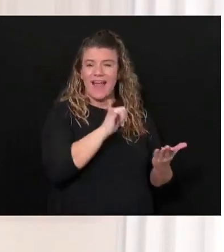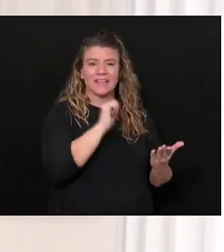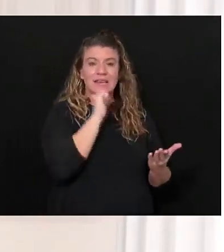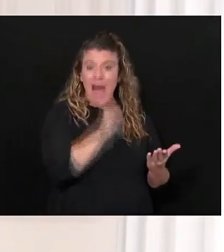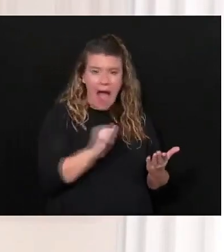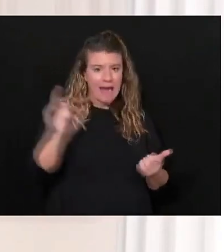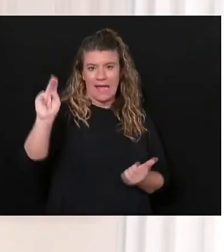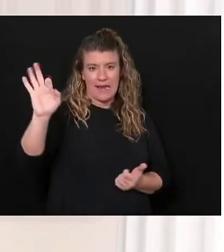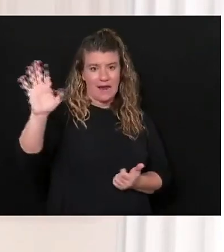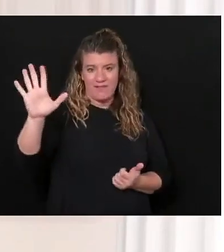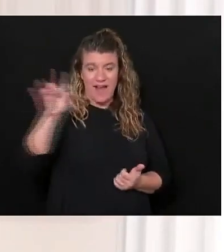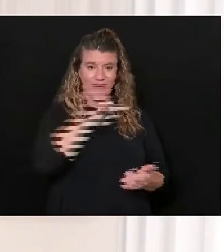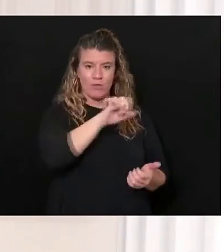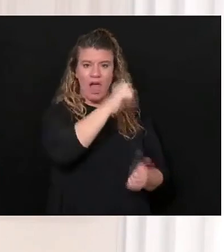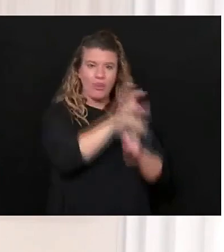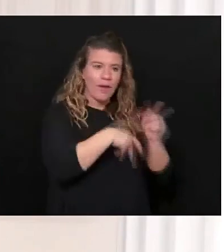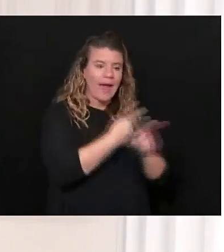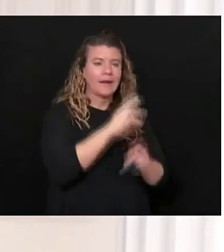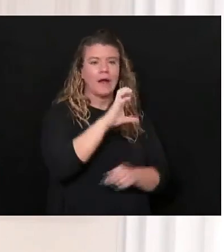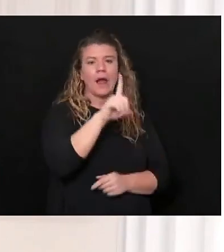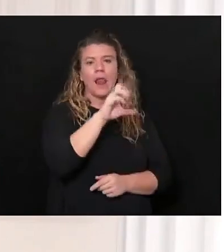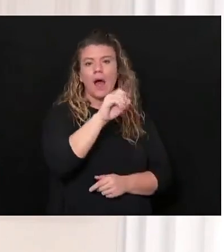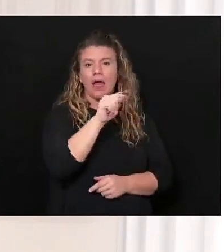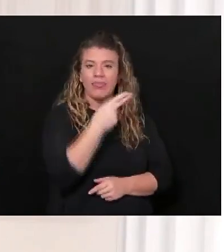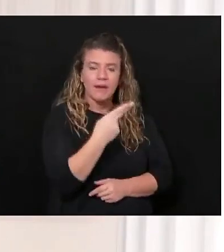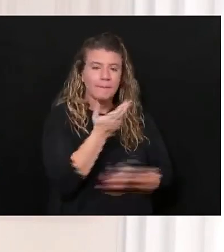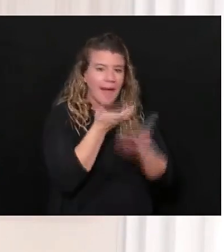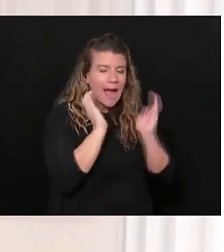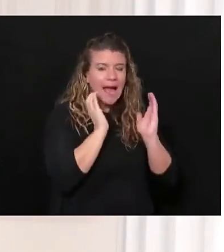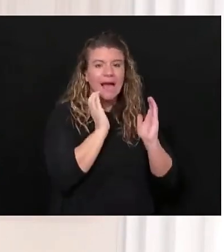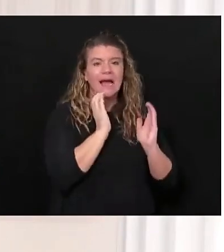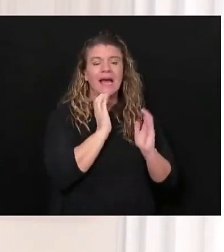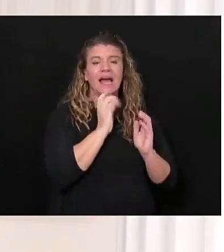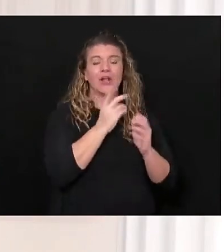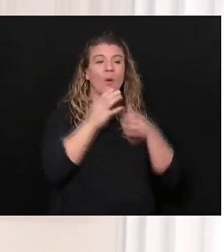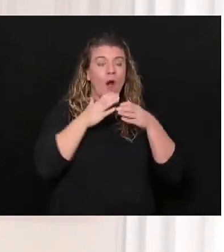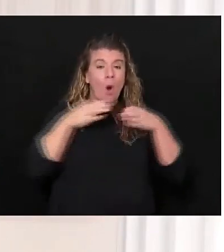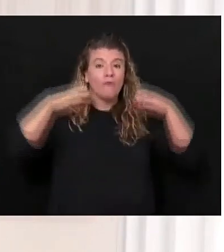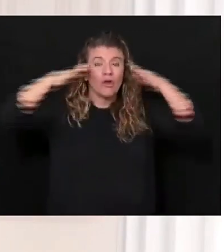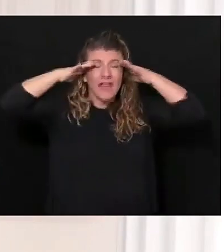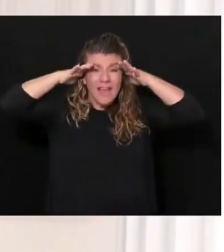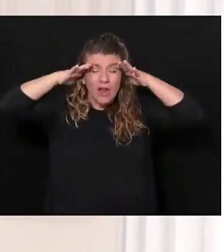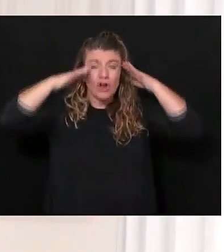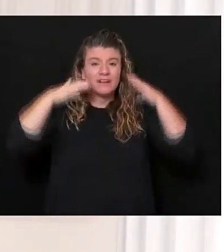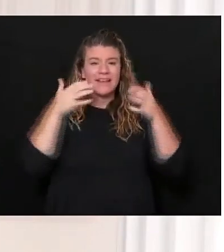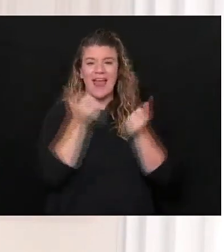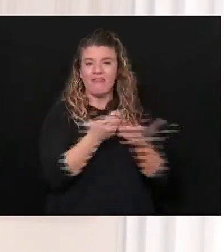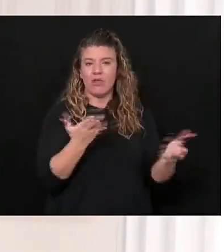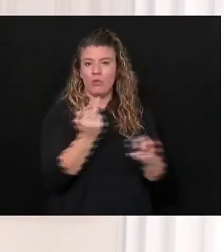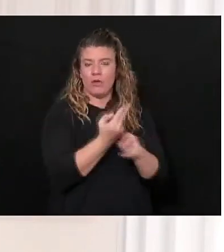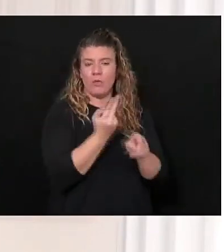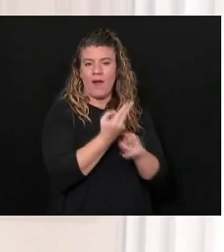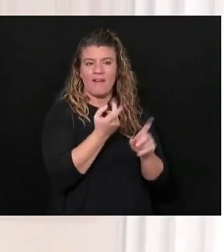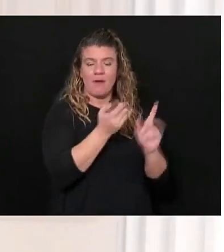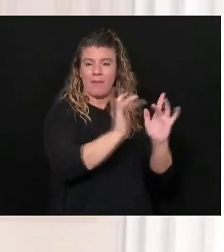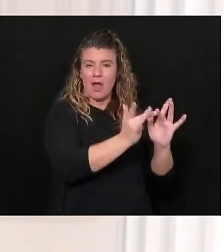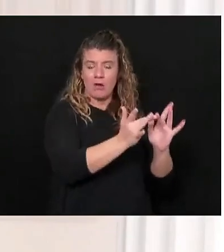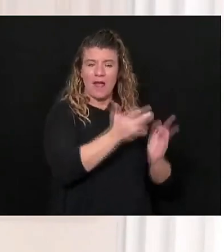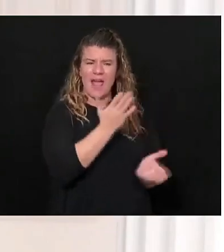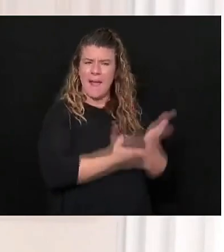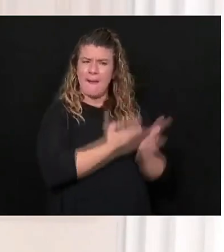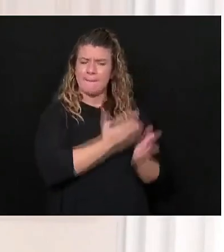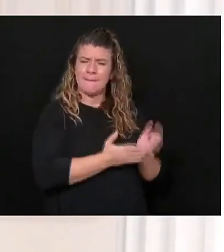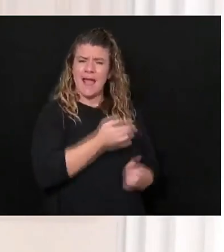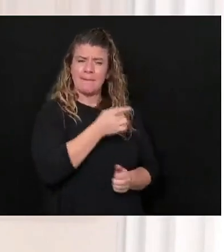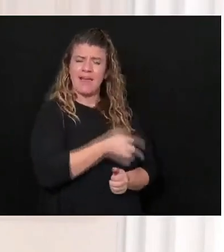non-N95 mask, the cloth mask, the mask over the ears that you can buy off the internet, may not be good at protecting